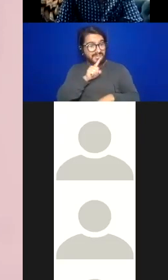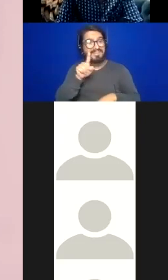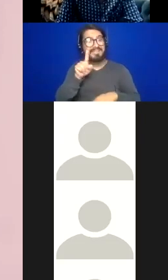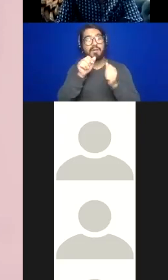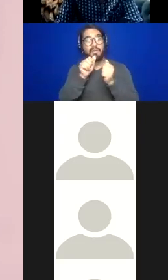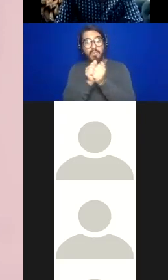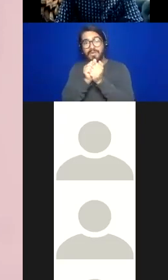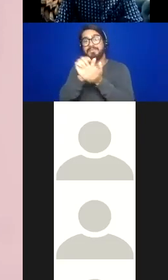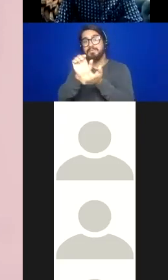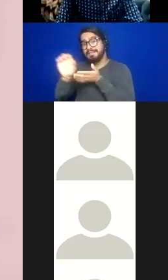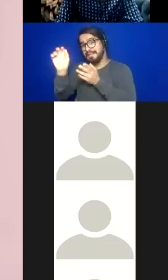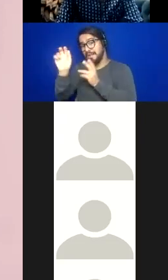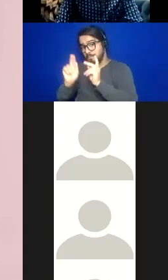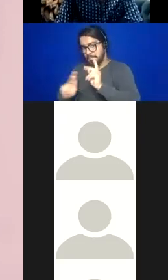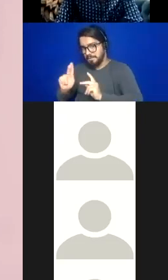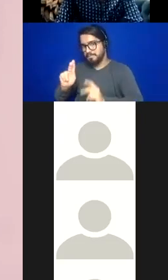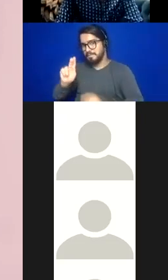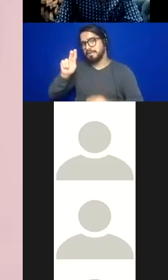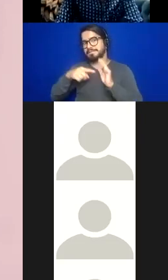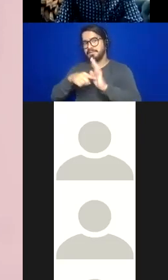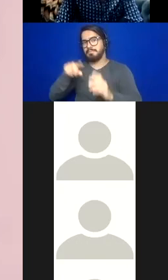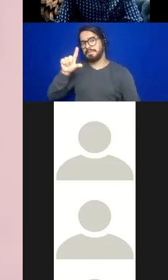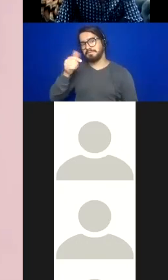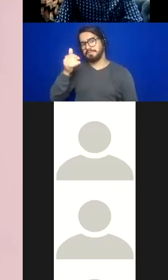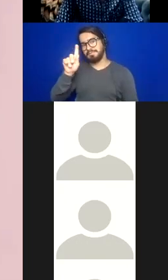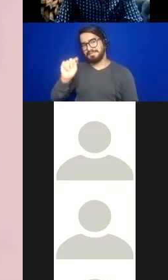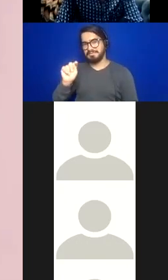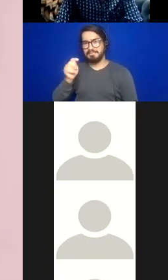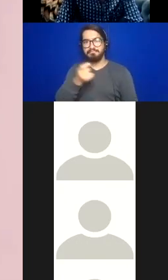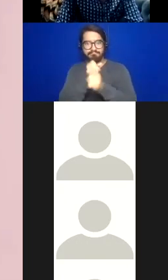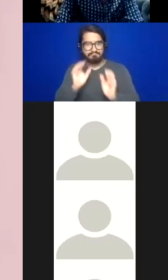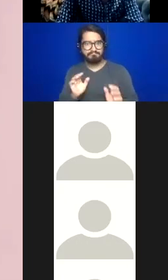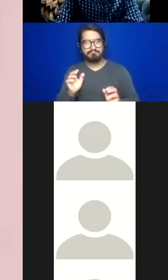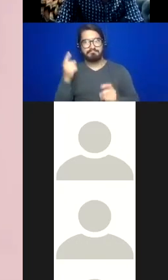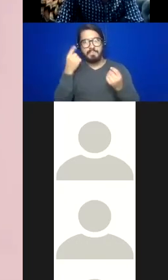survivors. Whew, okay, I think that was our heaviest session.